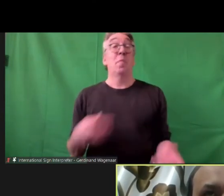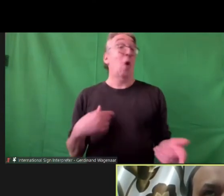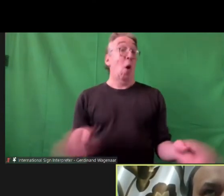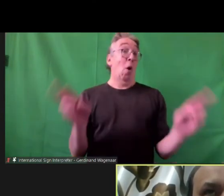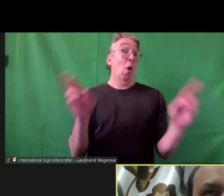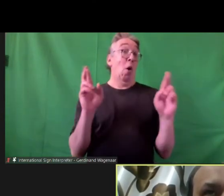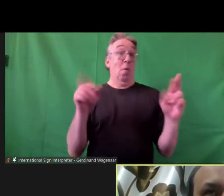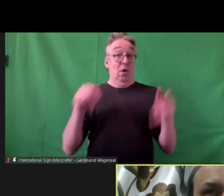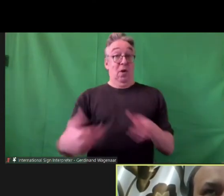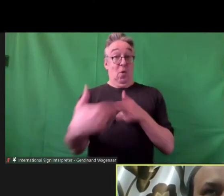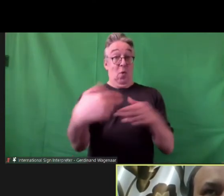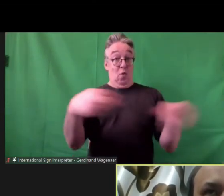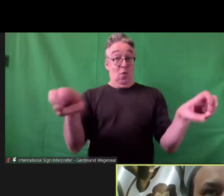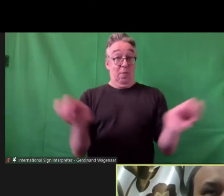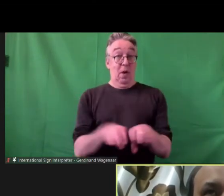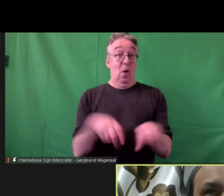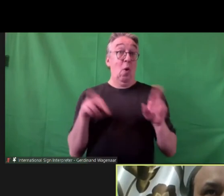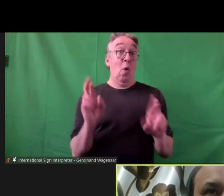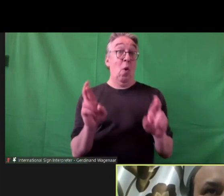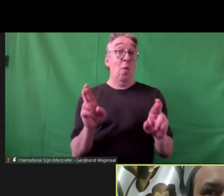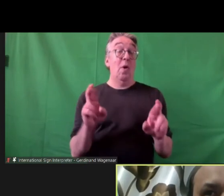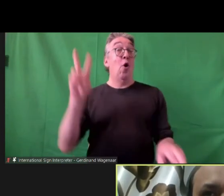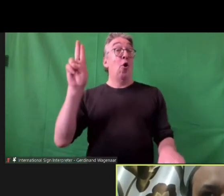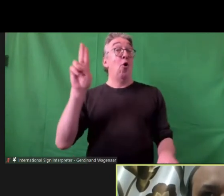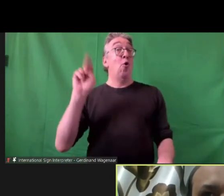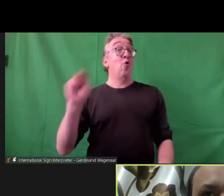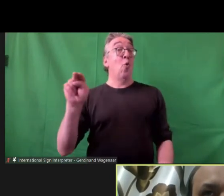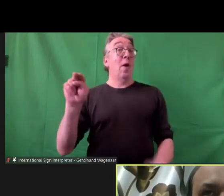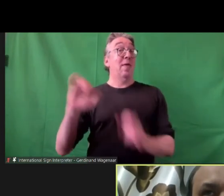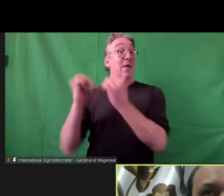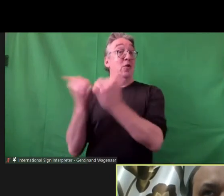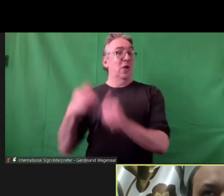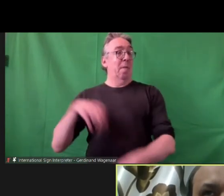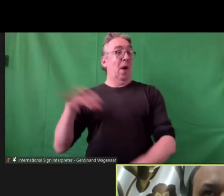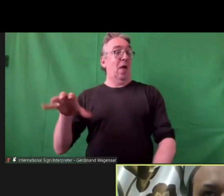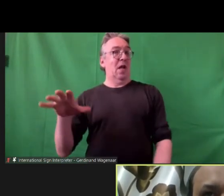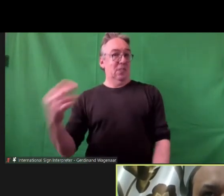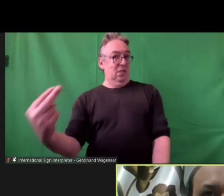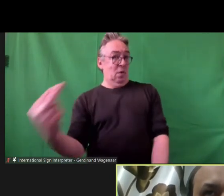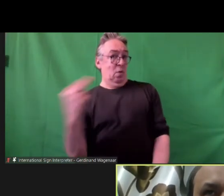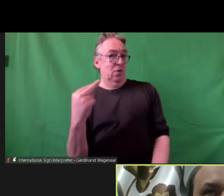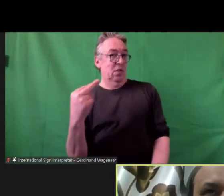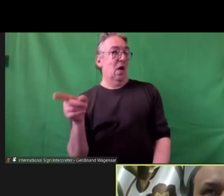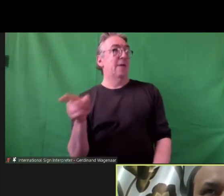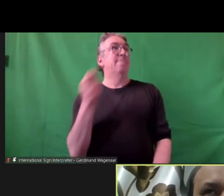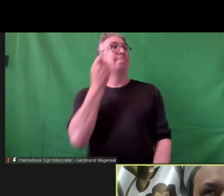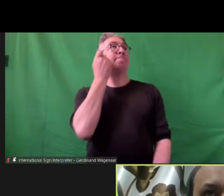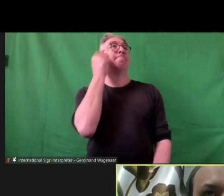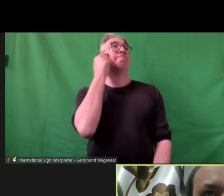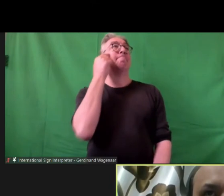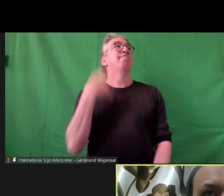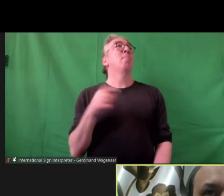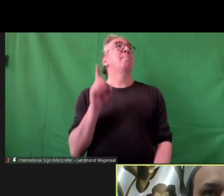webinar, UN agencies in our country will get a message that they need to be more inclusive and barrier free for